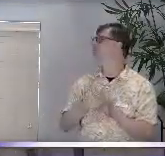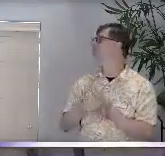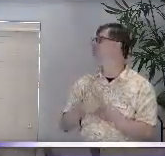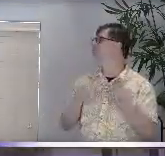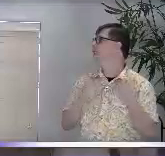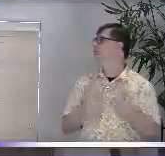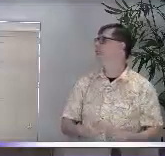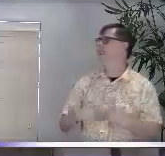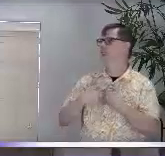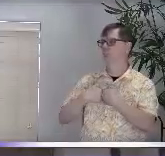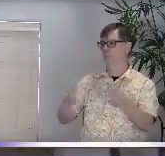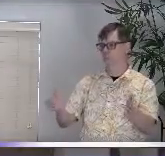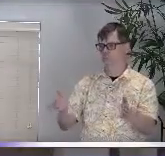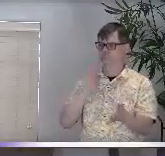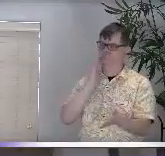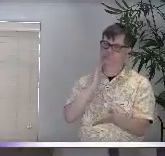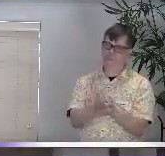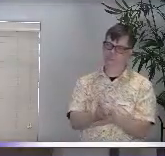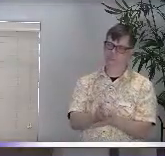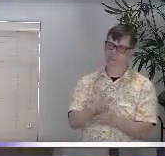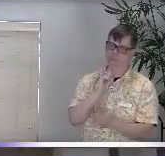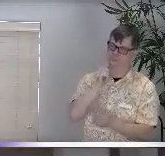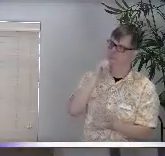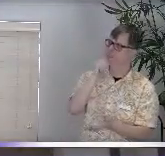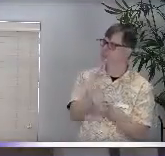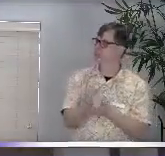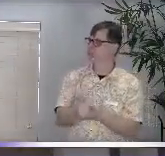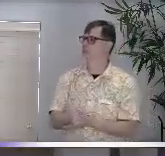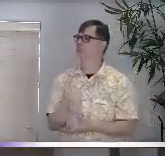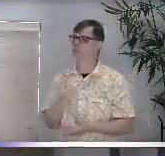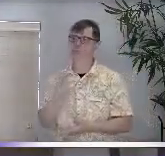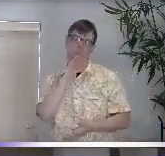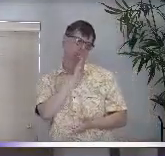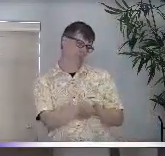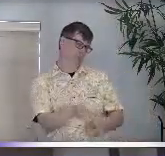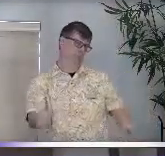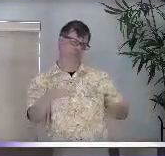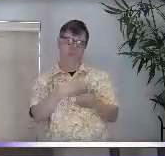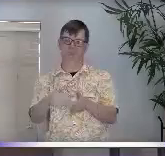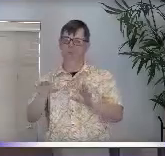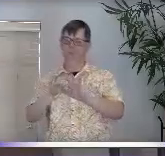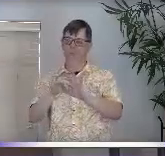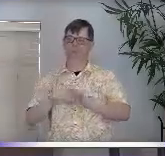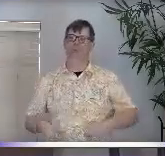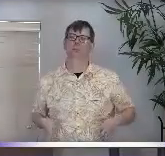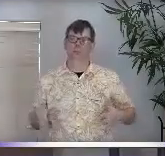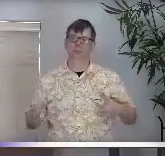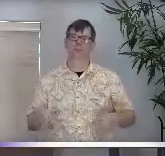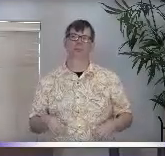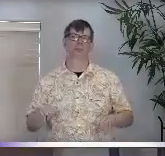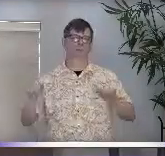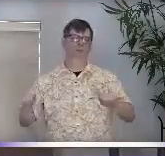heart broke open to the truth. You can ask for help. You can tell the truth about how someone has made you feel, even if it's a